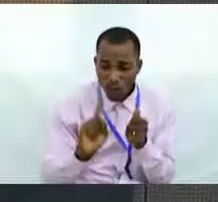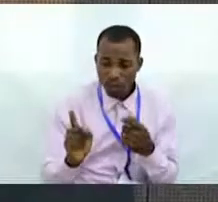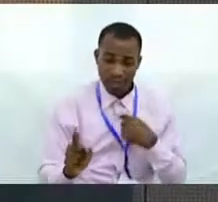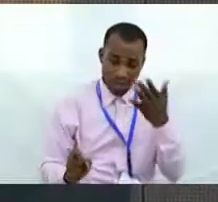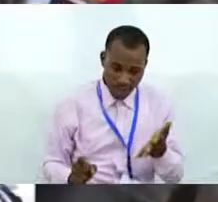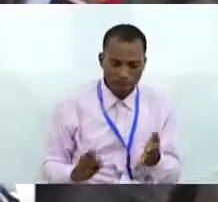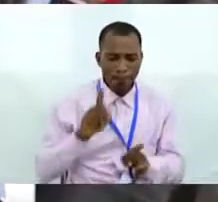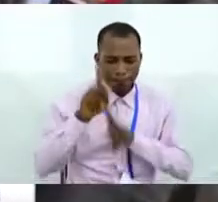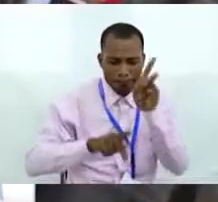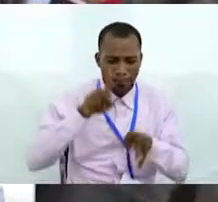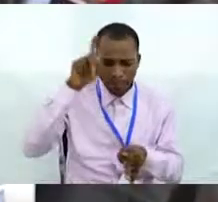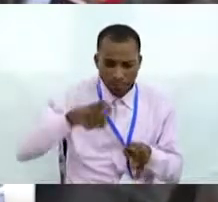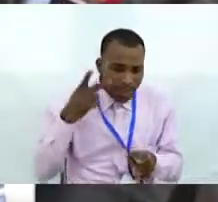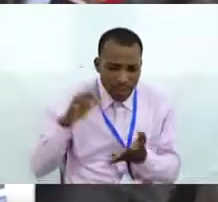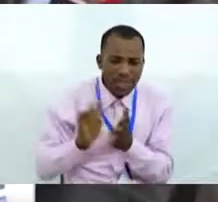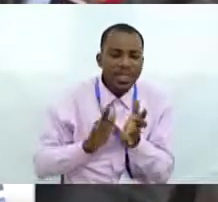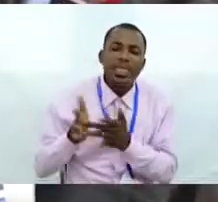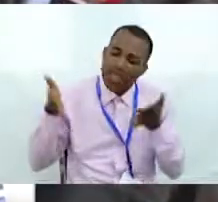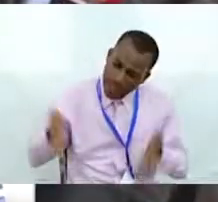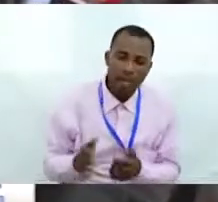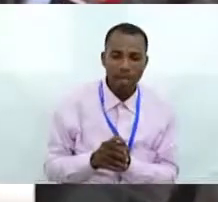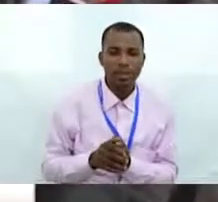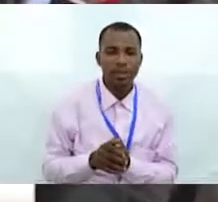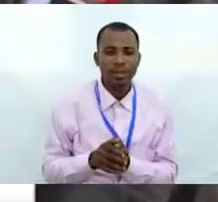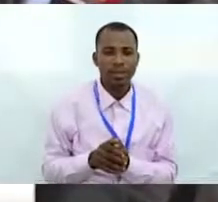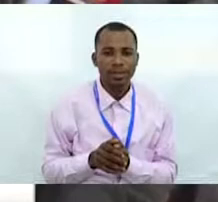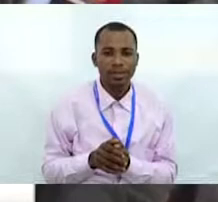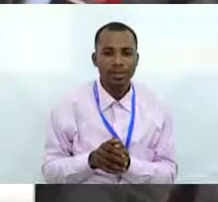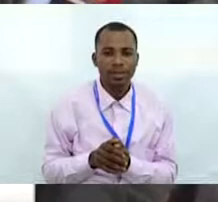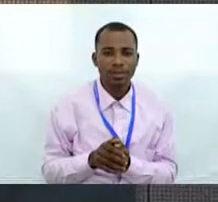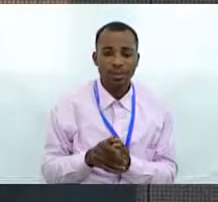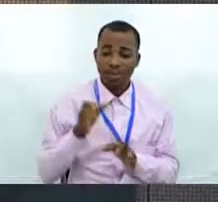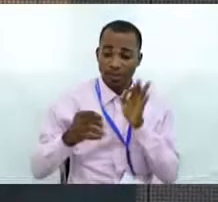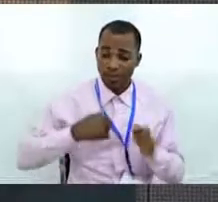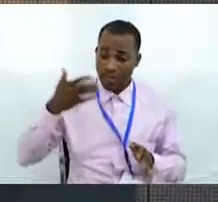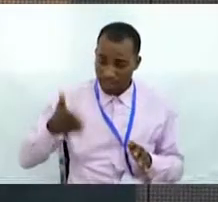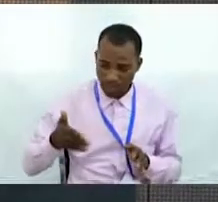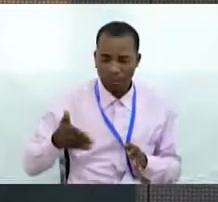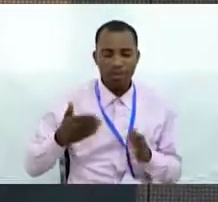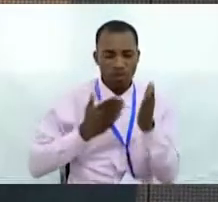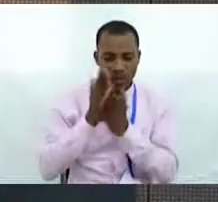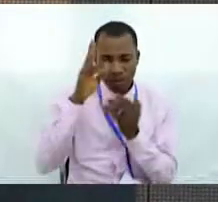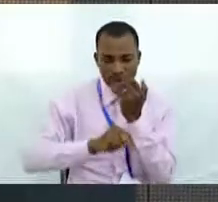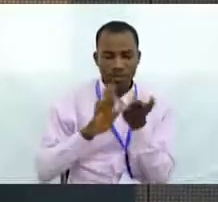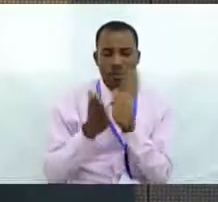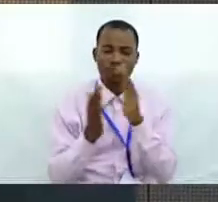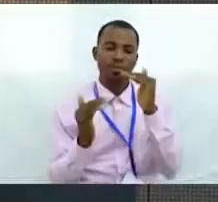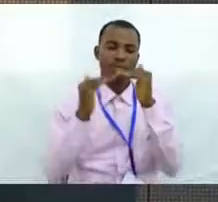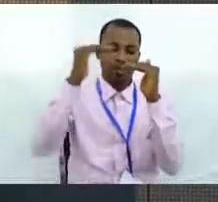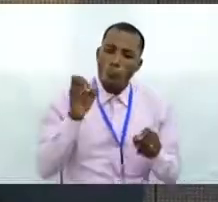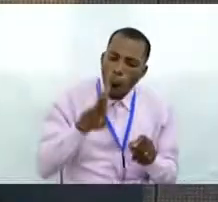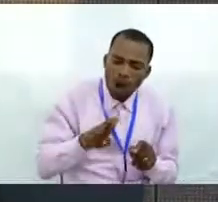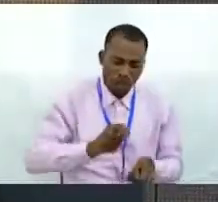is here. And with me there, righteousness should be the standard. Because I represent